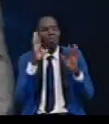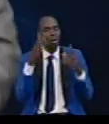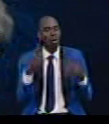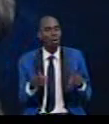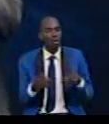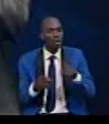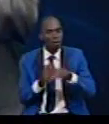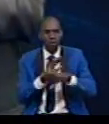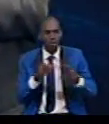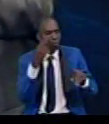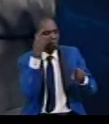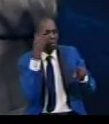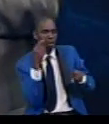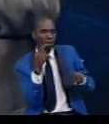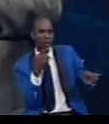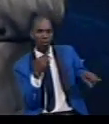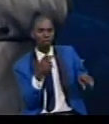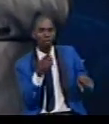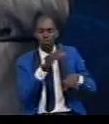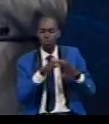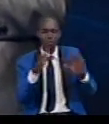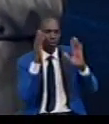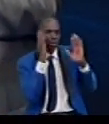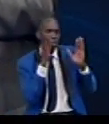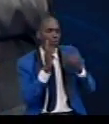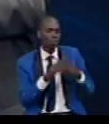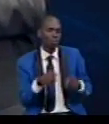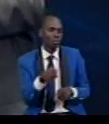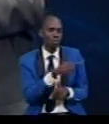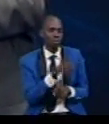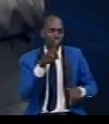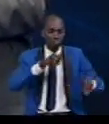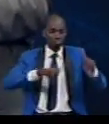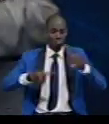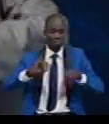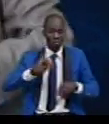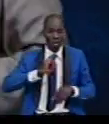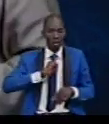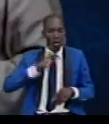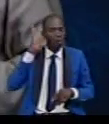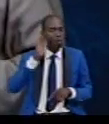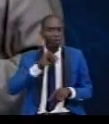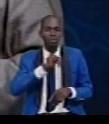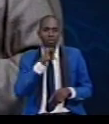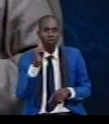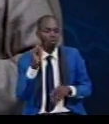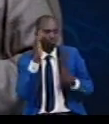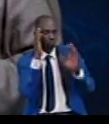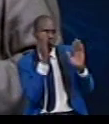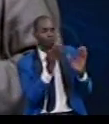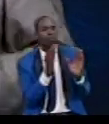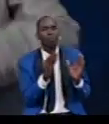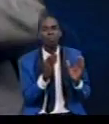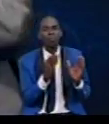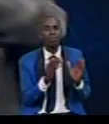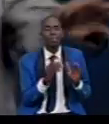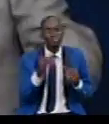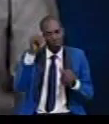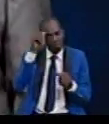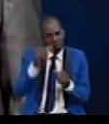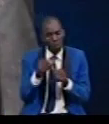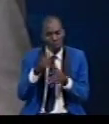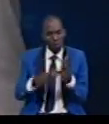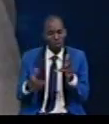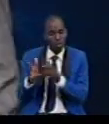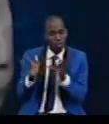word Jesus has said now, he said he heard what that person, what that neighbor said. He said